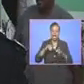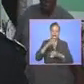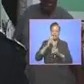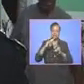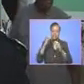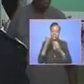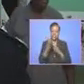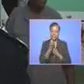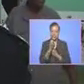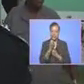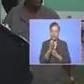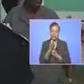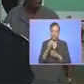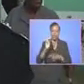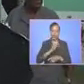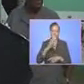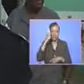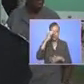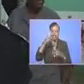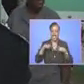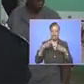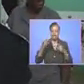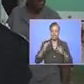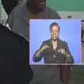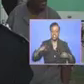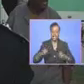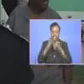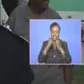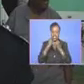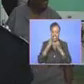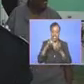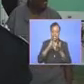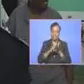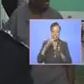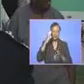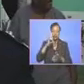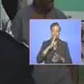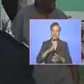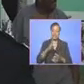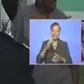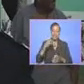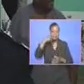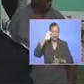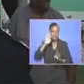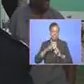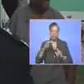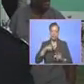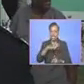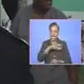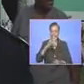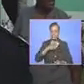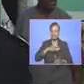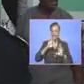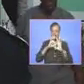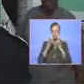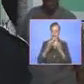Affairs, we would have had a challenge. And that could have been embarrassing to me, in the first instance, than my family, and then, of course, to the country.